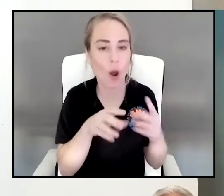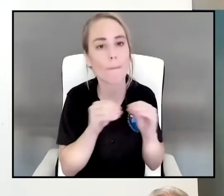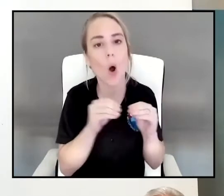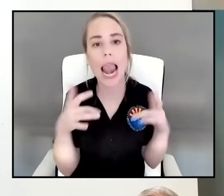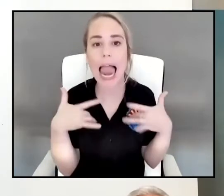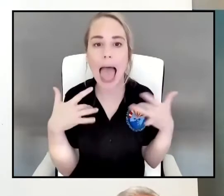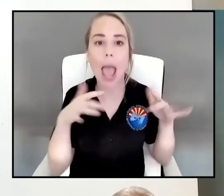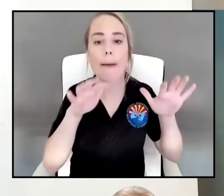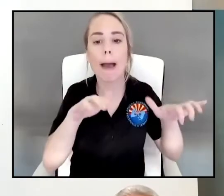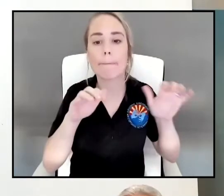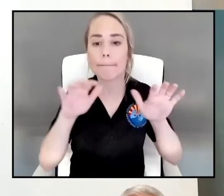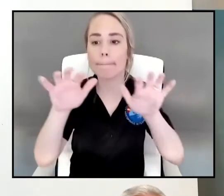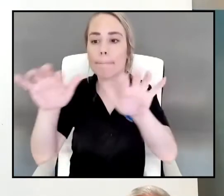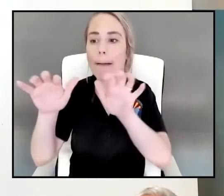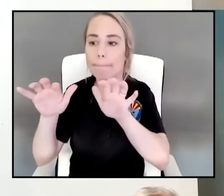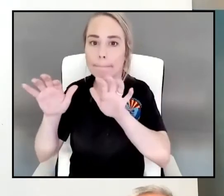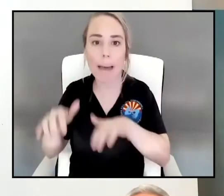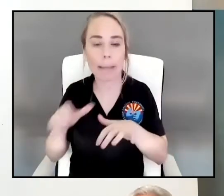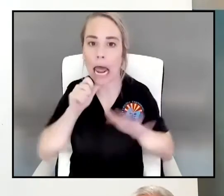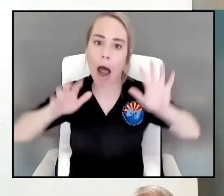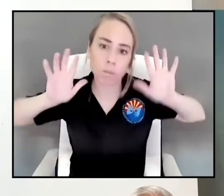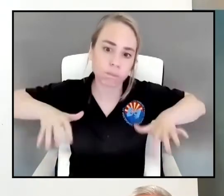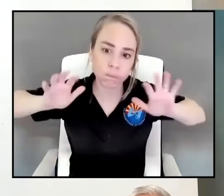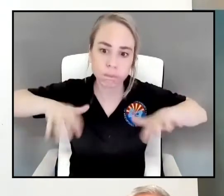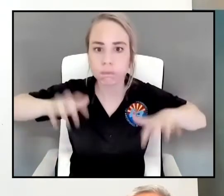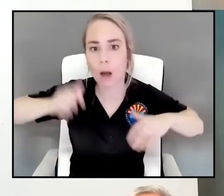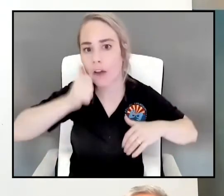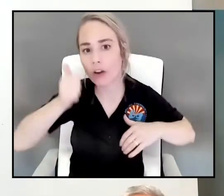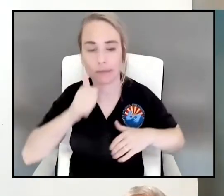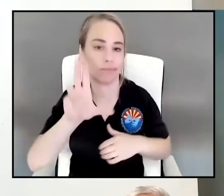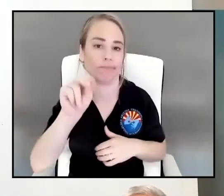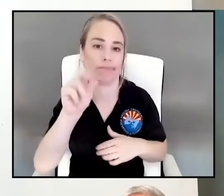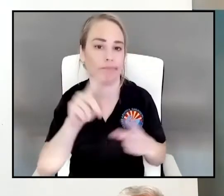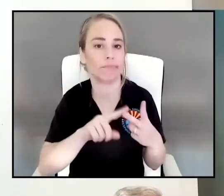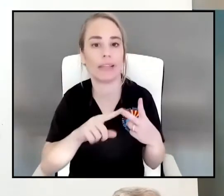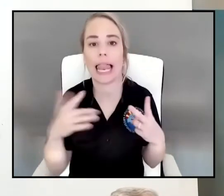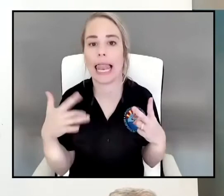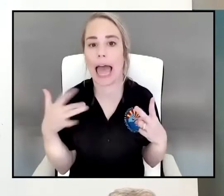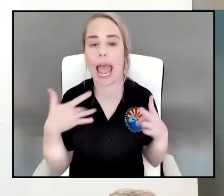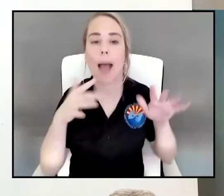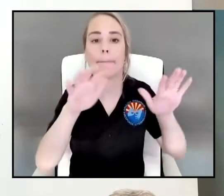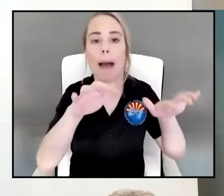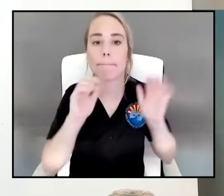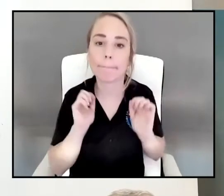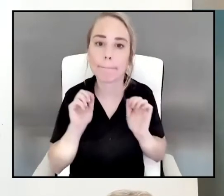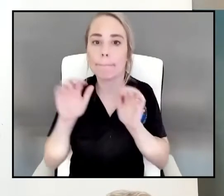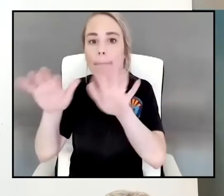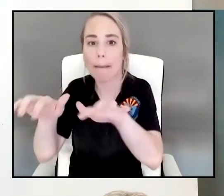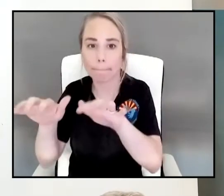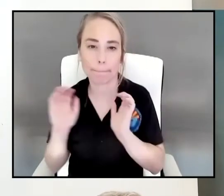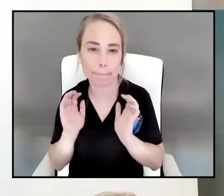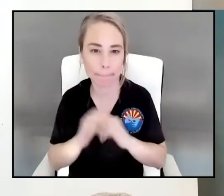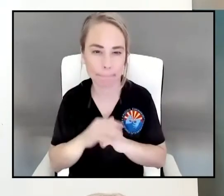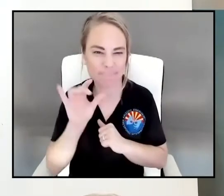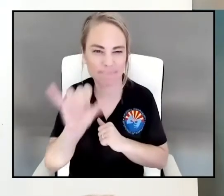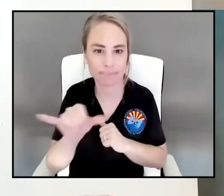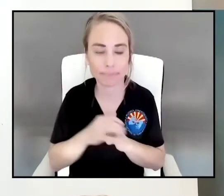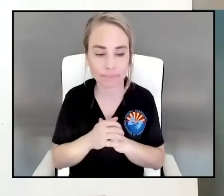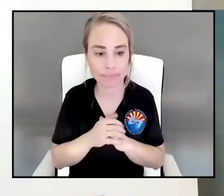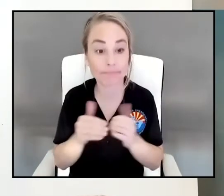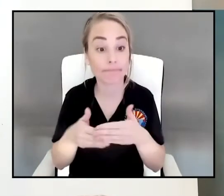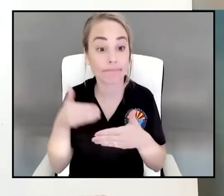into the area, with not every day having rain and thunderstorms, but occasionally we do. So next slide, please.